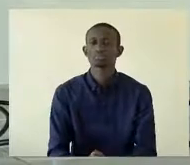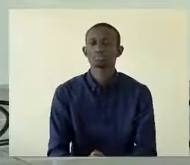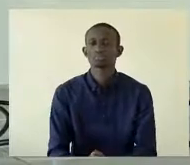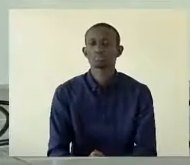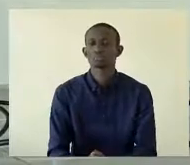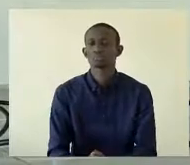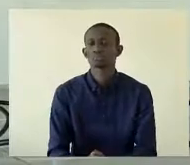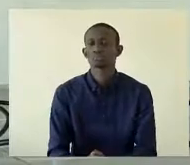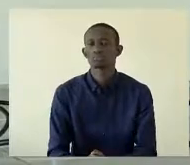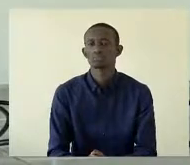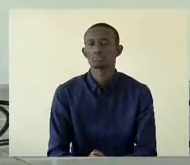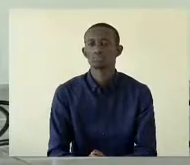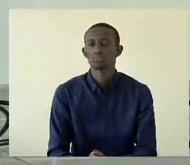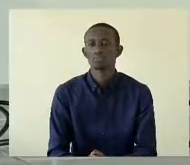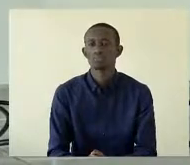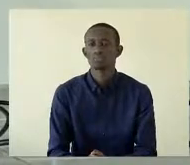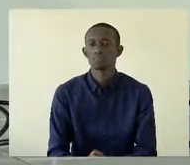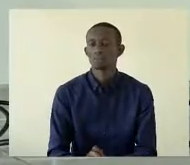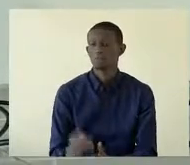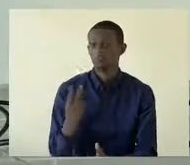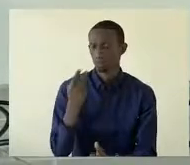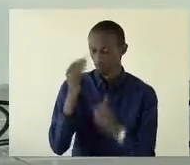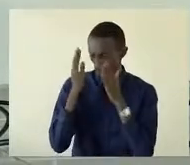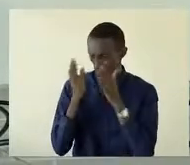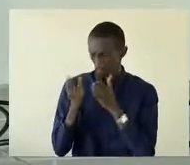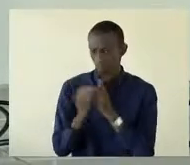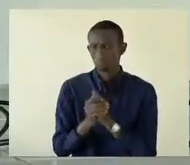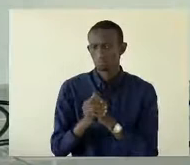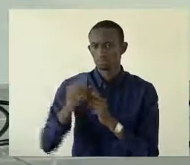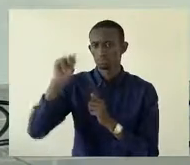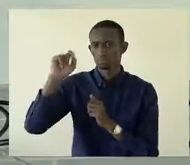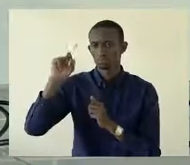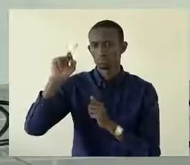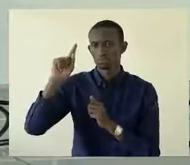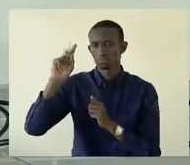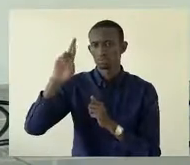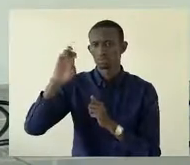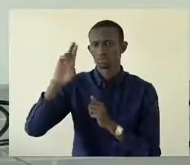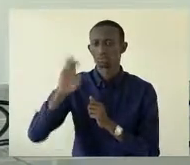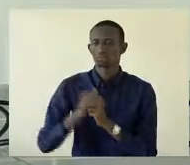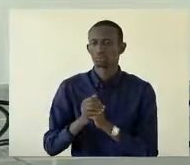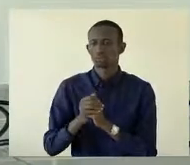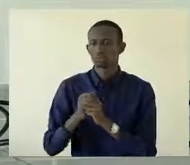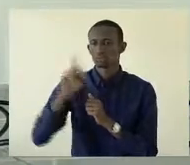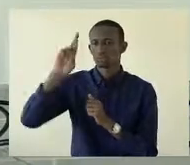We are looking at natural resources, how we use them,